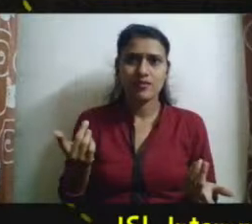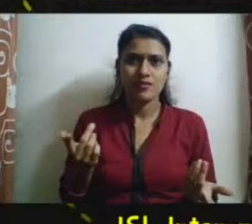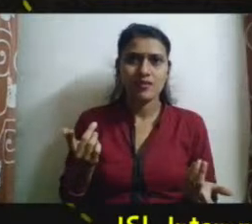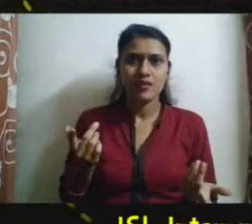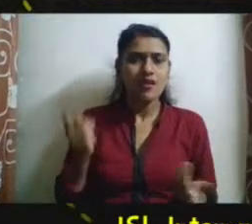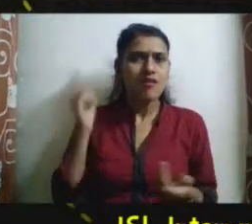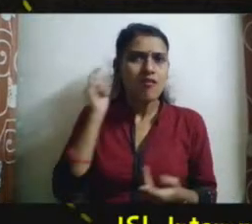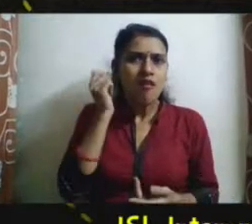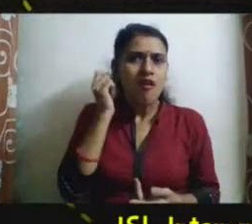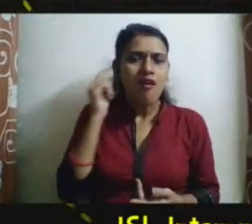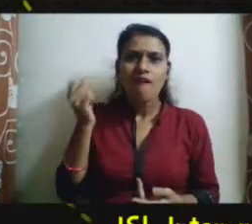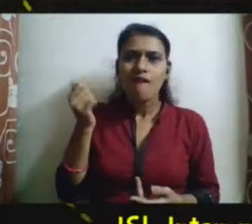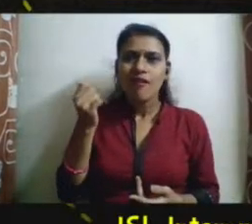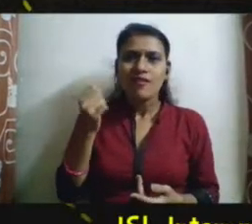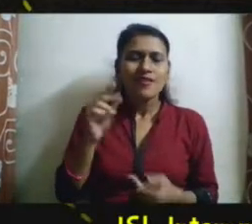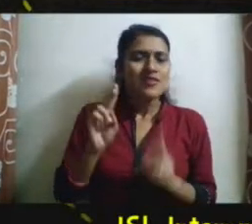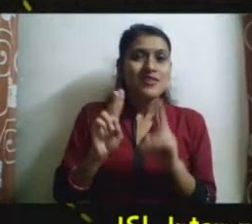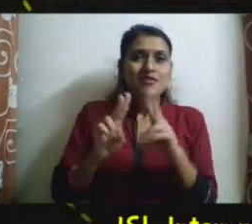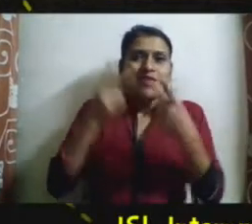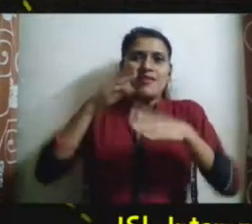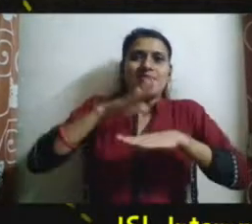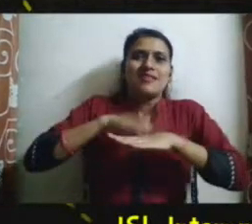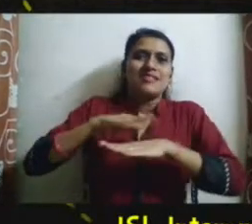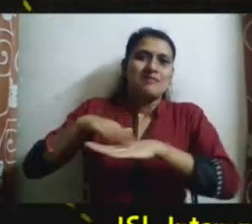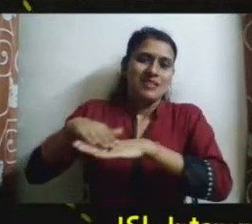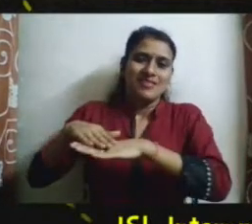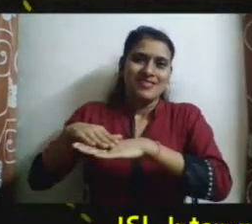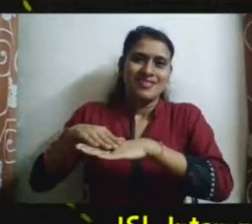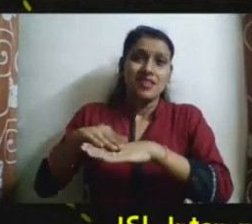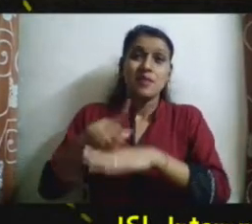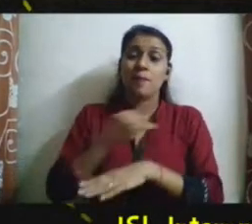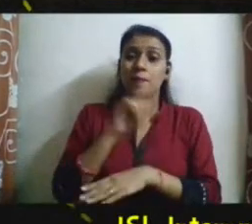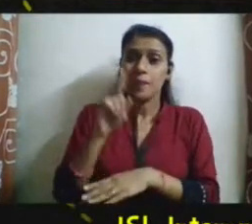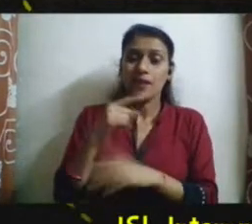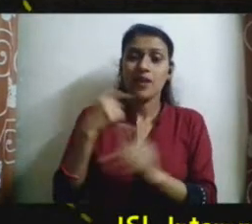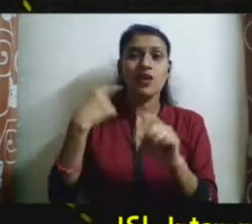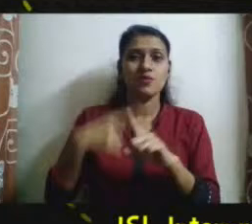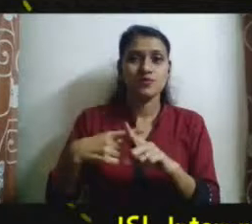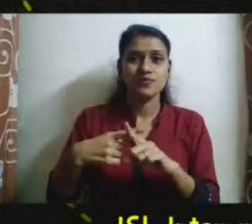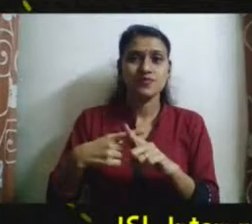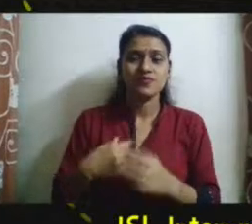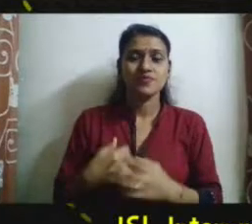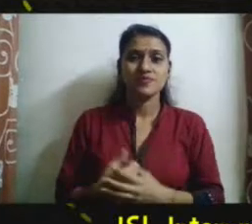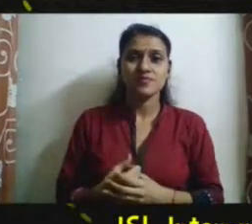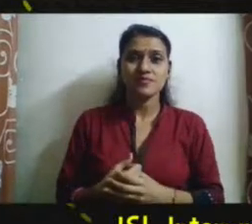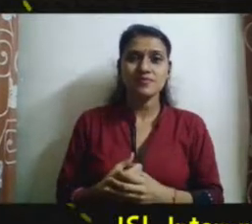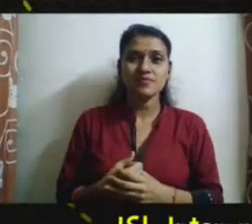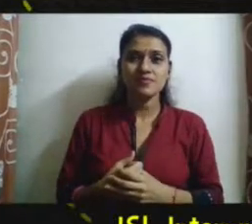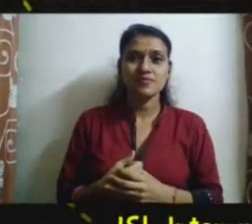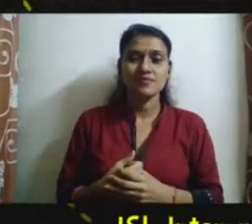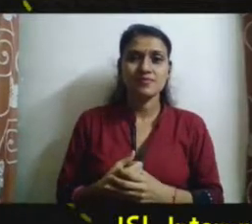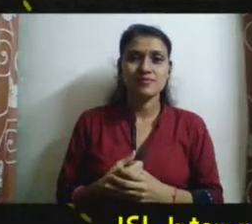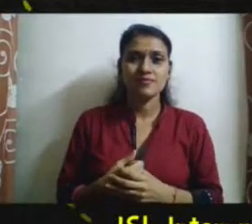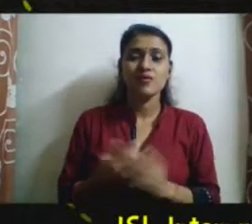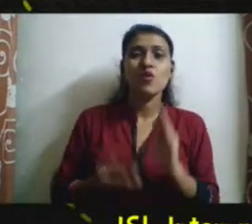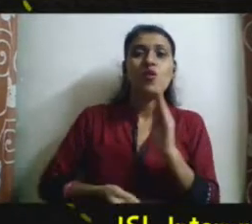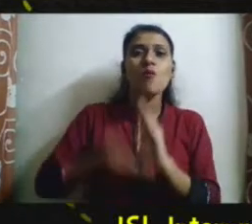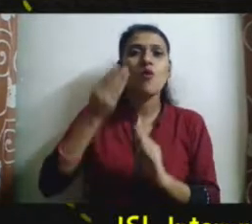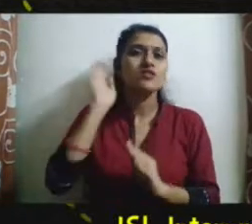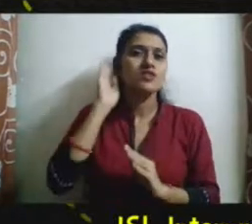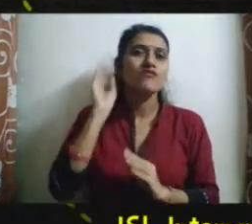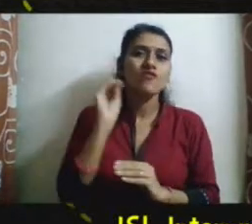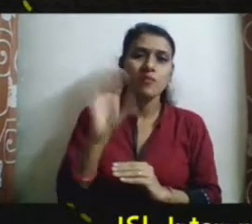very profound experience. But also, you know, there is so much information